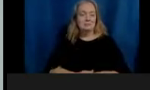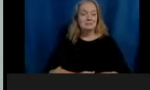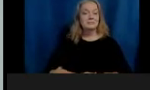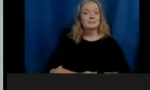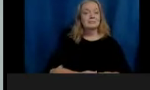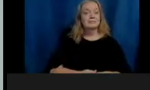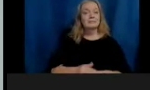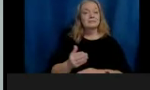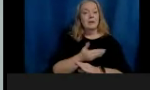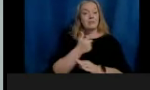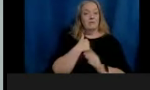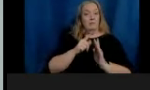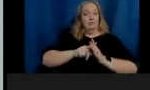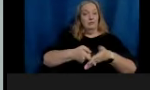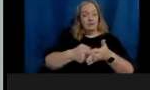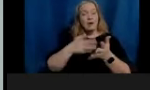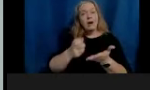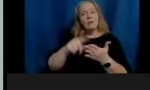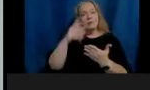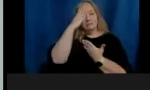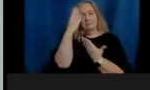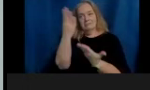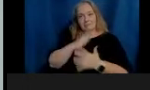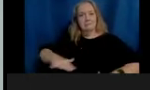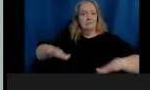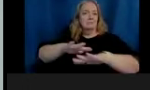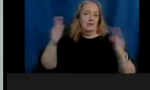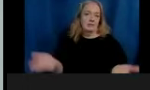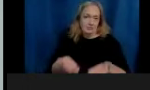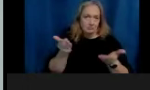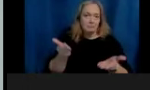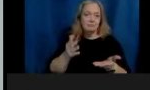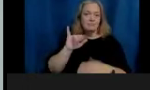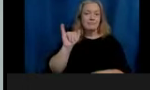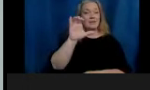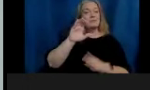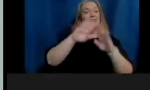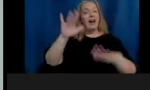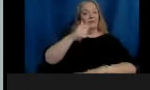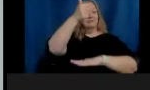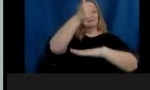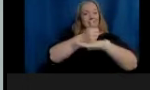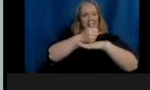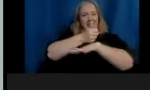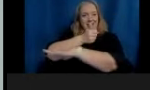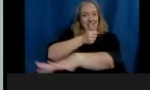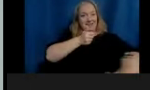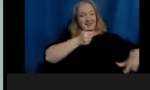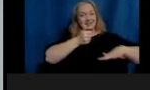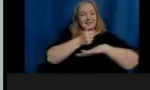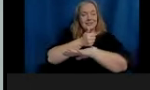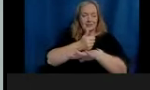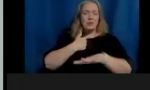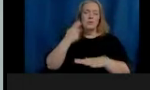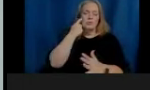into this event, I like to acknowledge the broader history of the land the James Castle House sits on. We